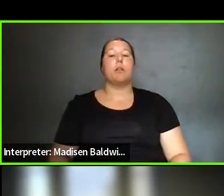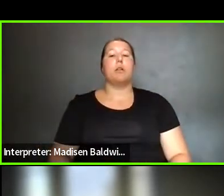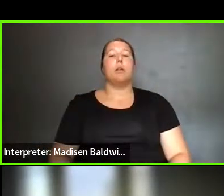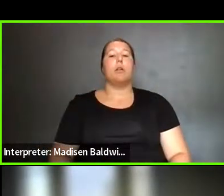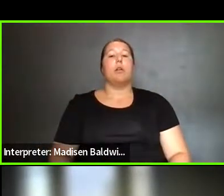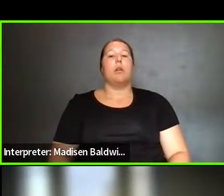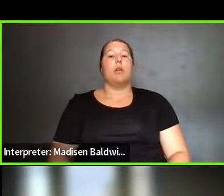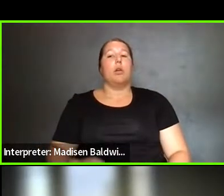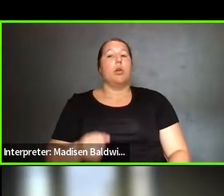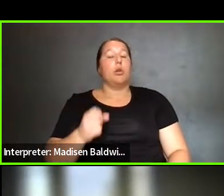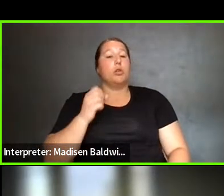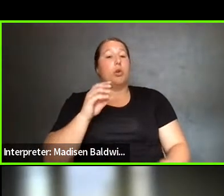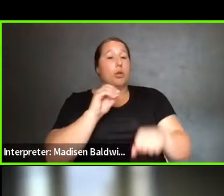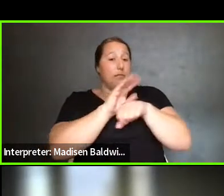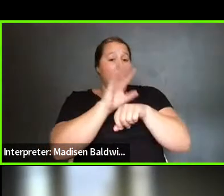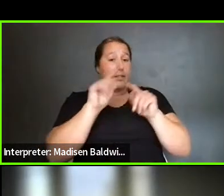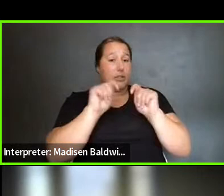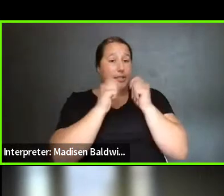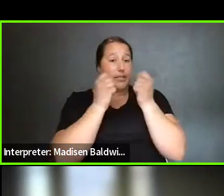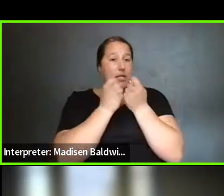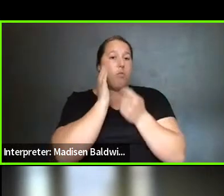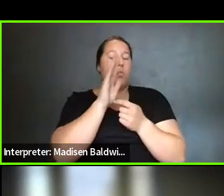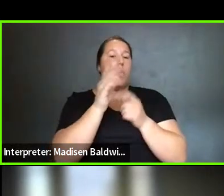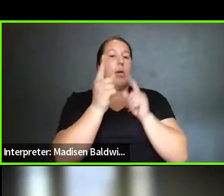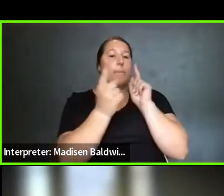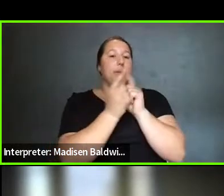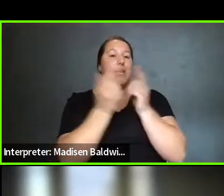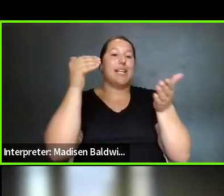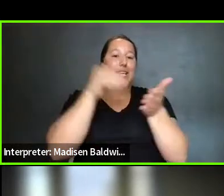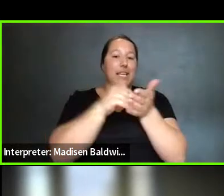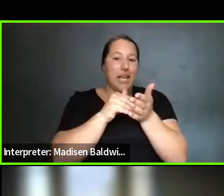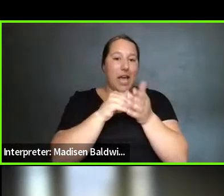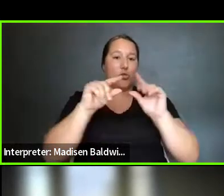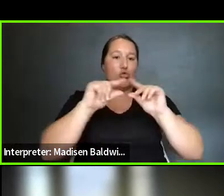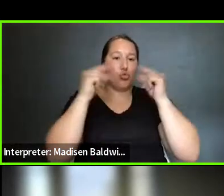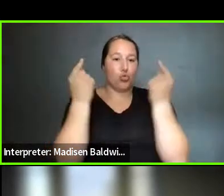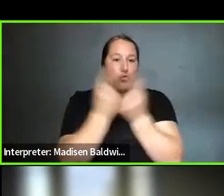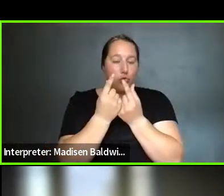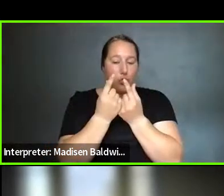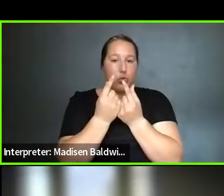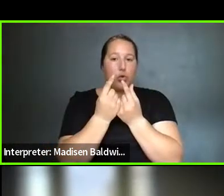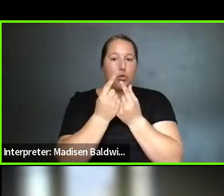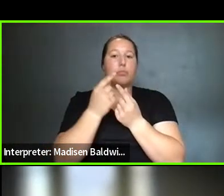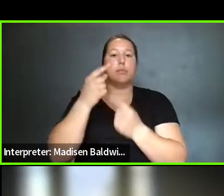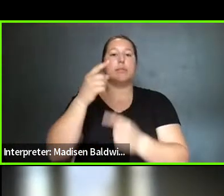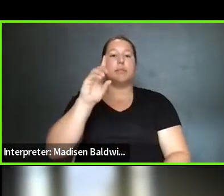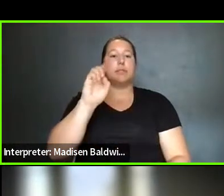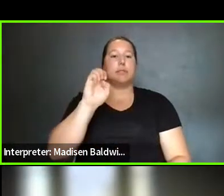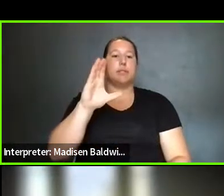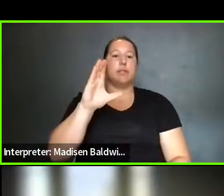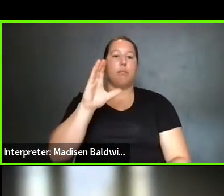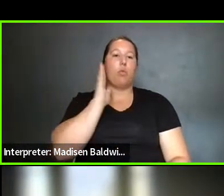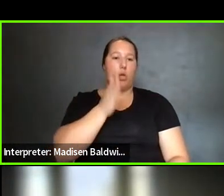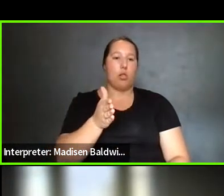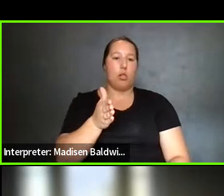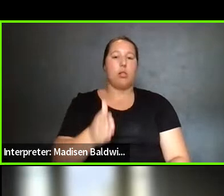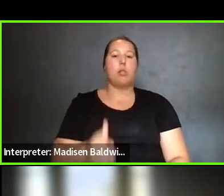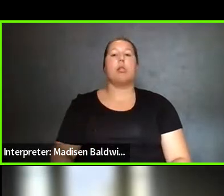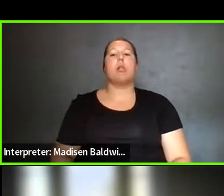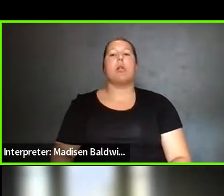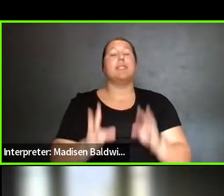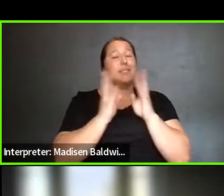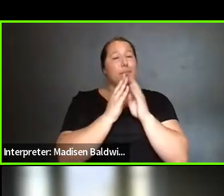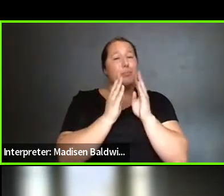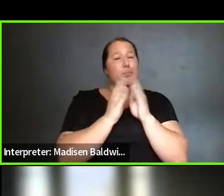again in December to make some decisions on where we need to go. But the meetings are really not about